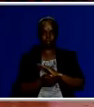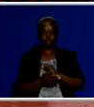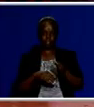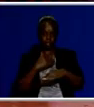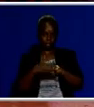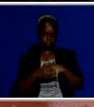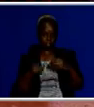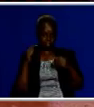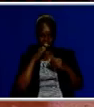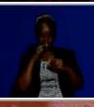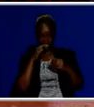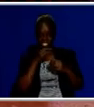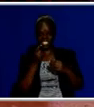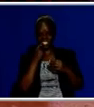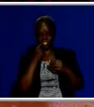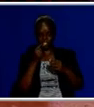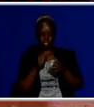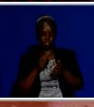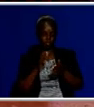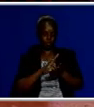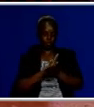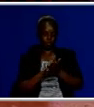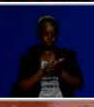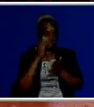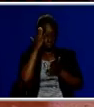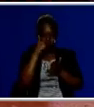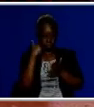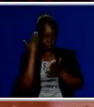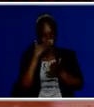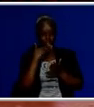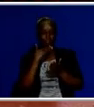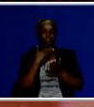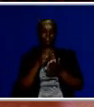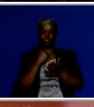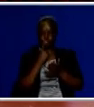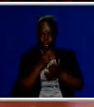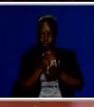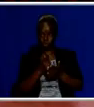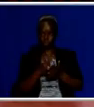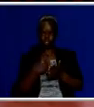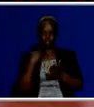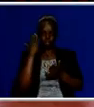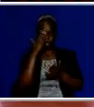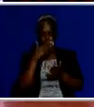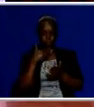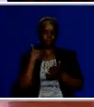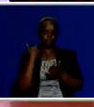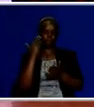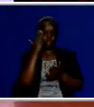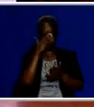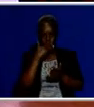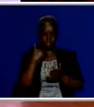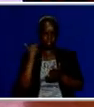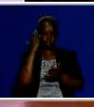After brushing our teeth, we wash our face. So, This is the way I wash